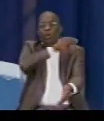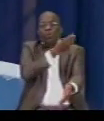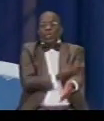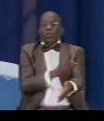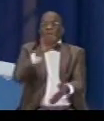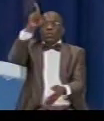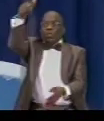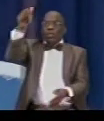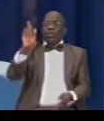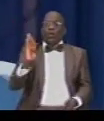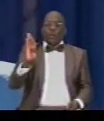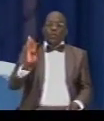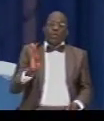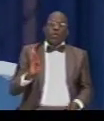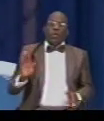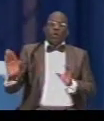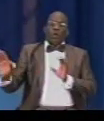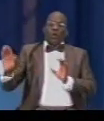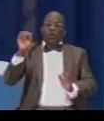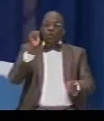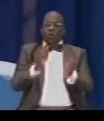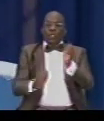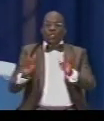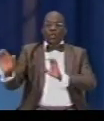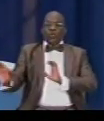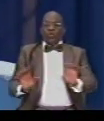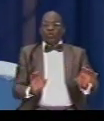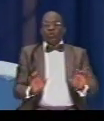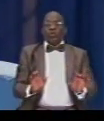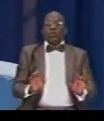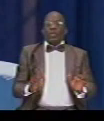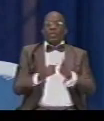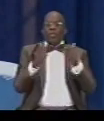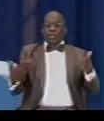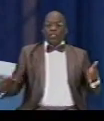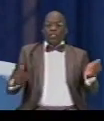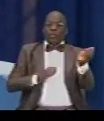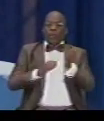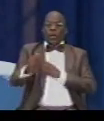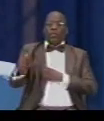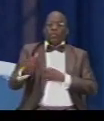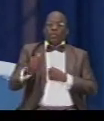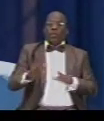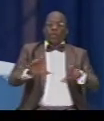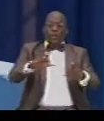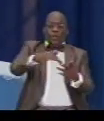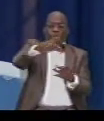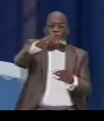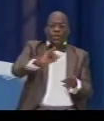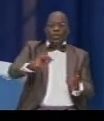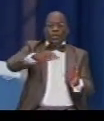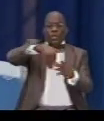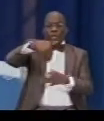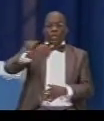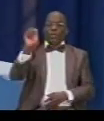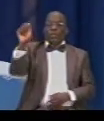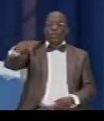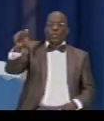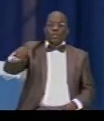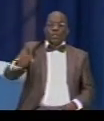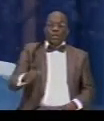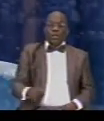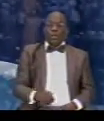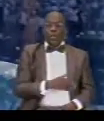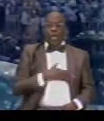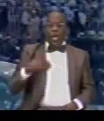doeth great things past finding out. Look at it. Yea,